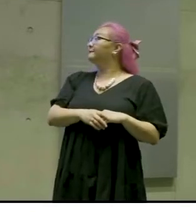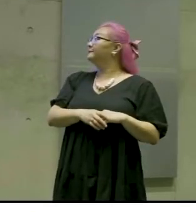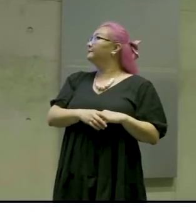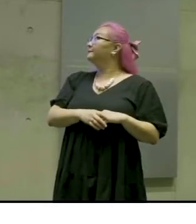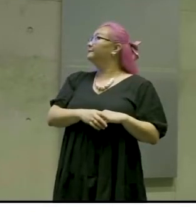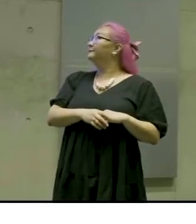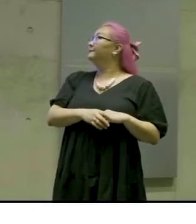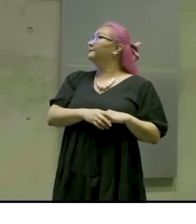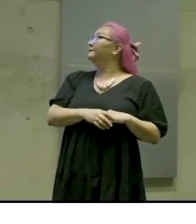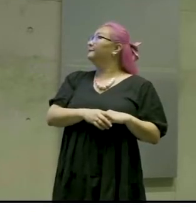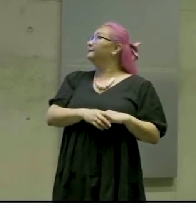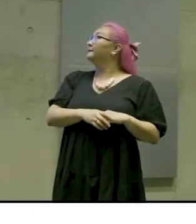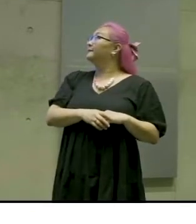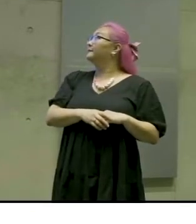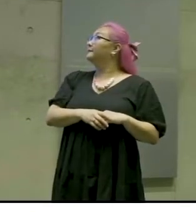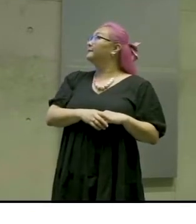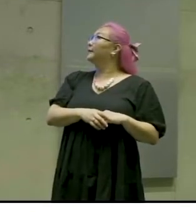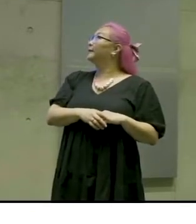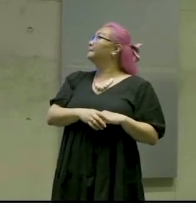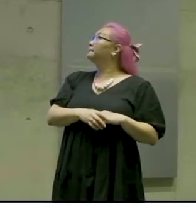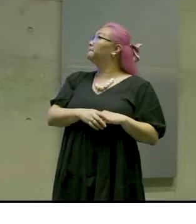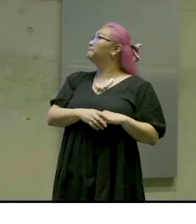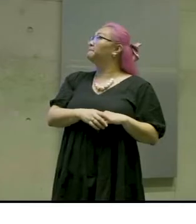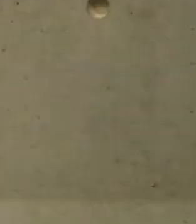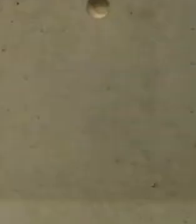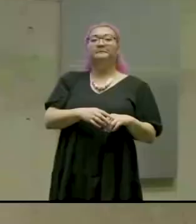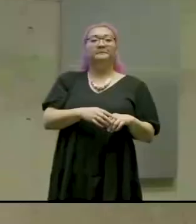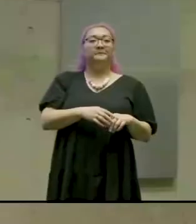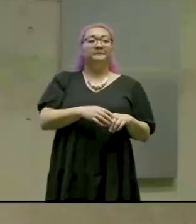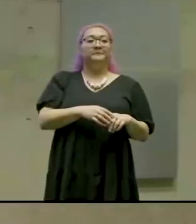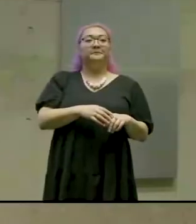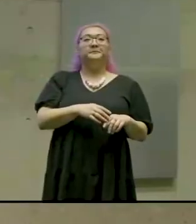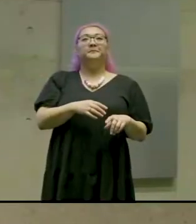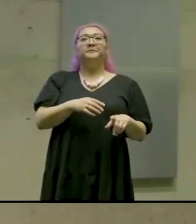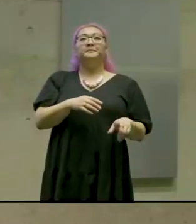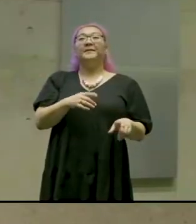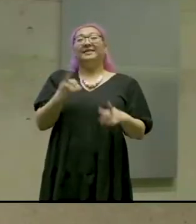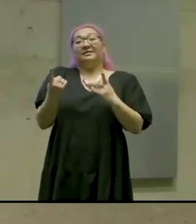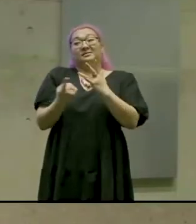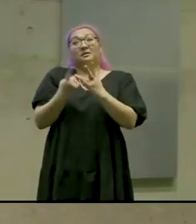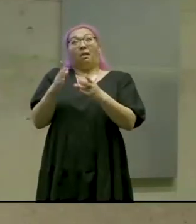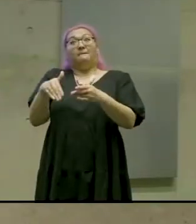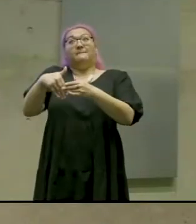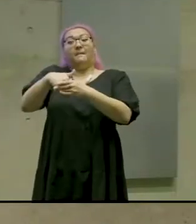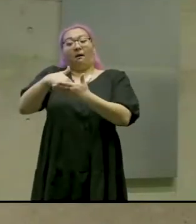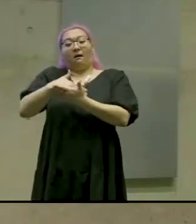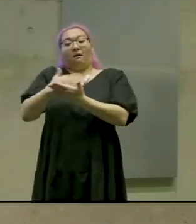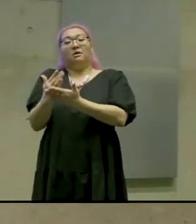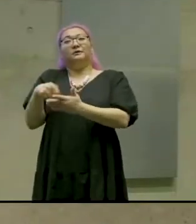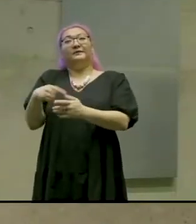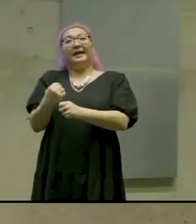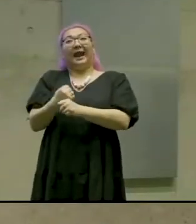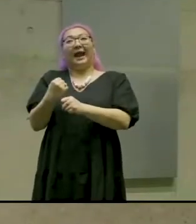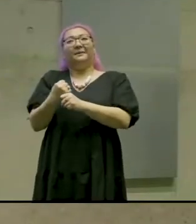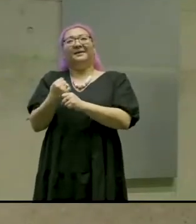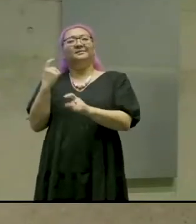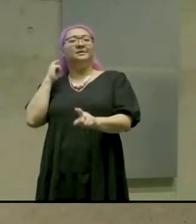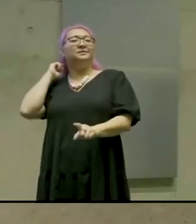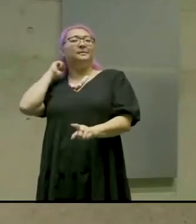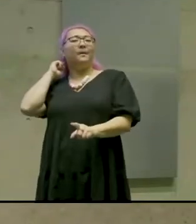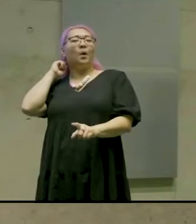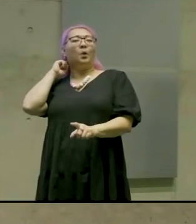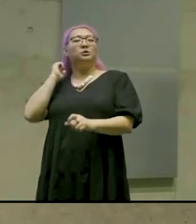environment changed. And another module, which is the subconscious game, which was exploring the